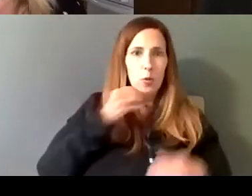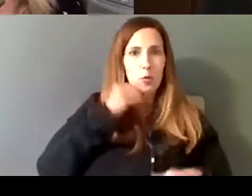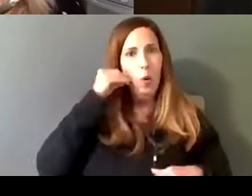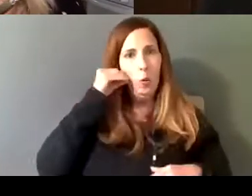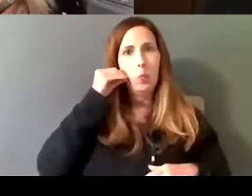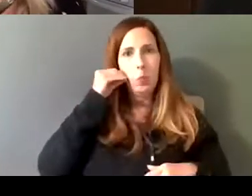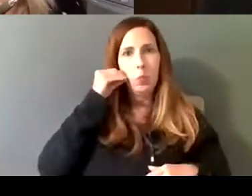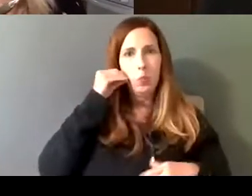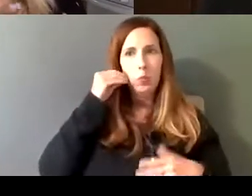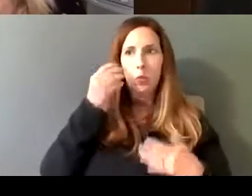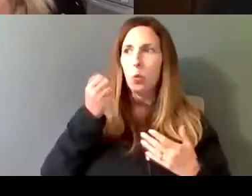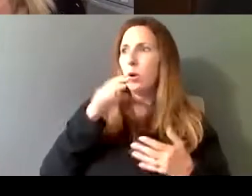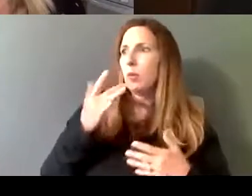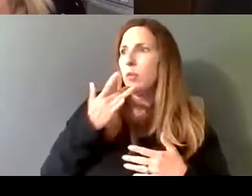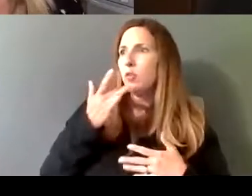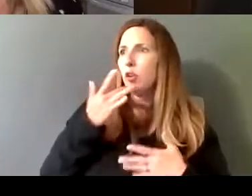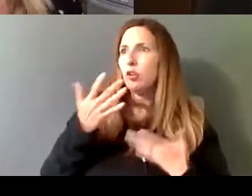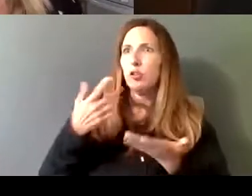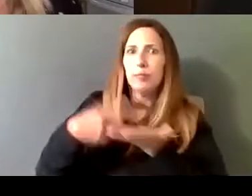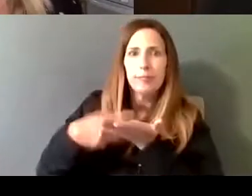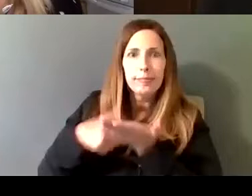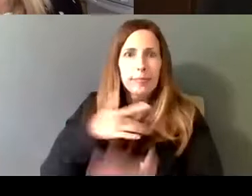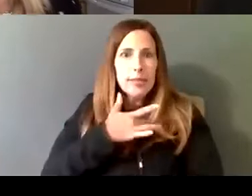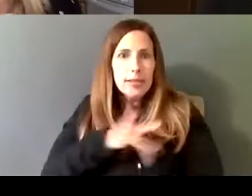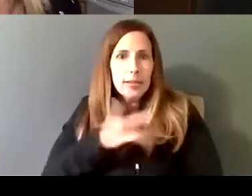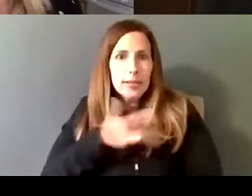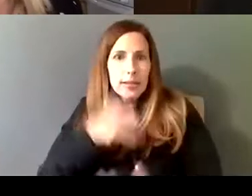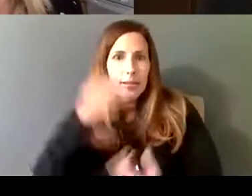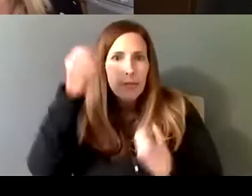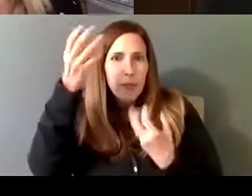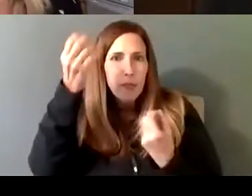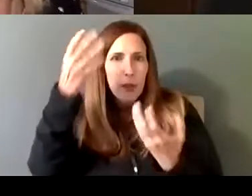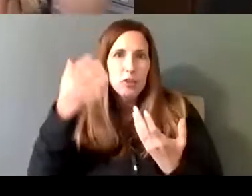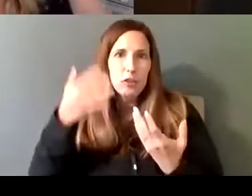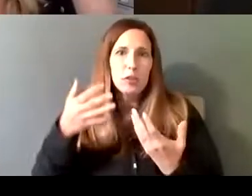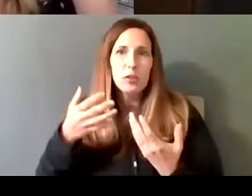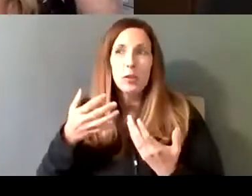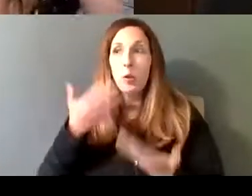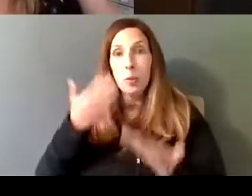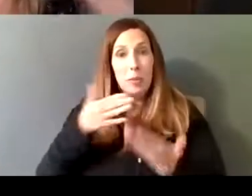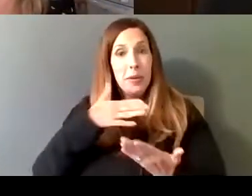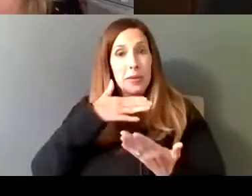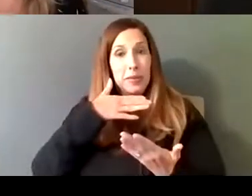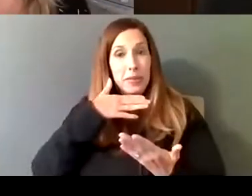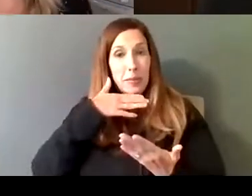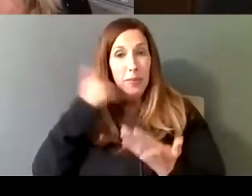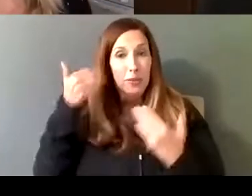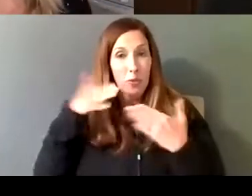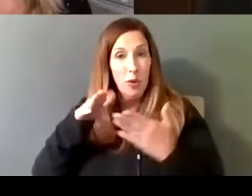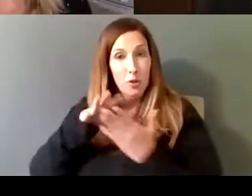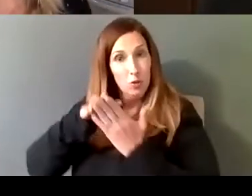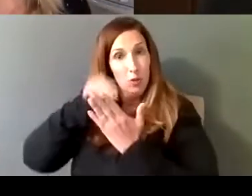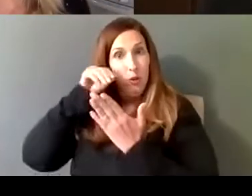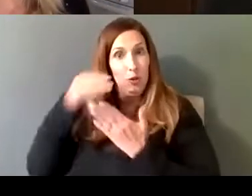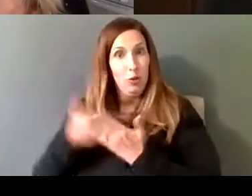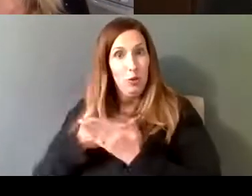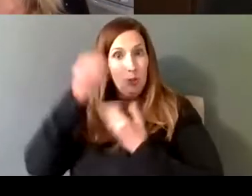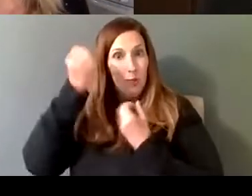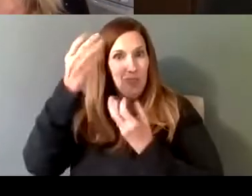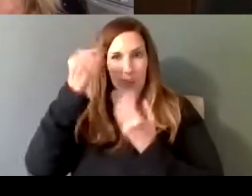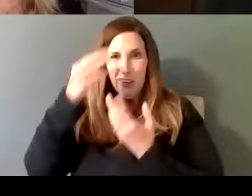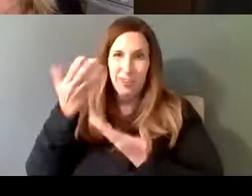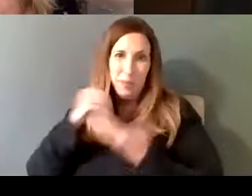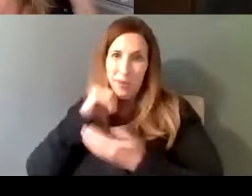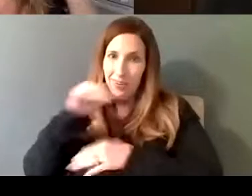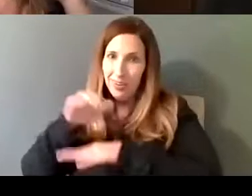to disclose sensitive information or the best language for them to learn new information, right? And then the last one